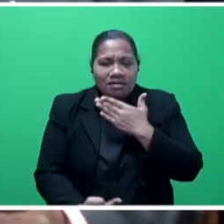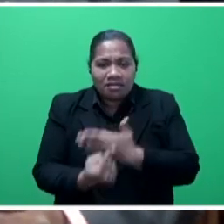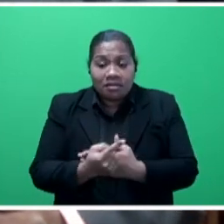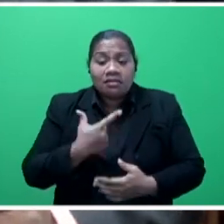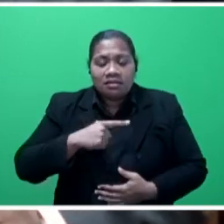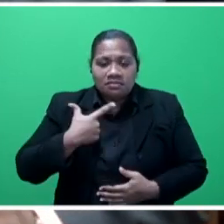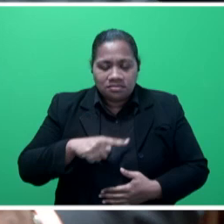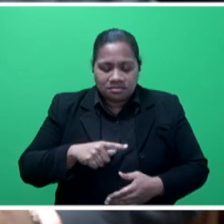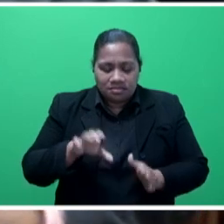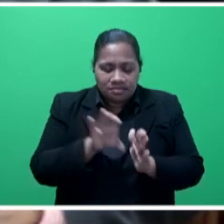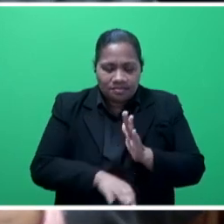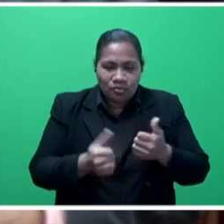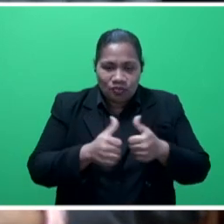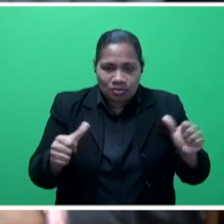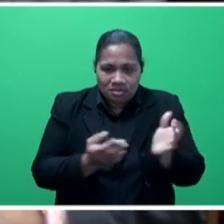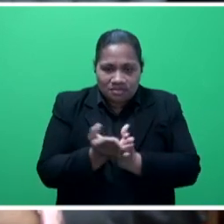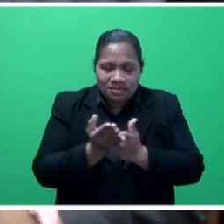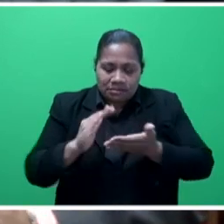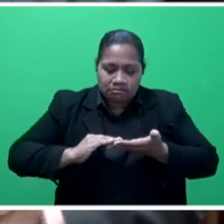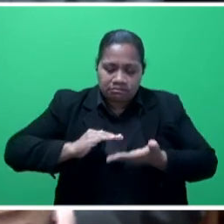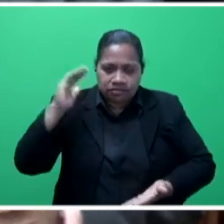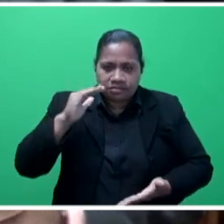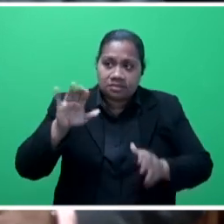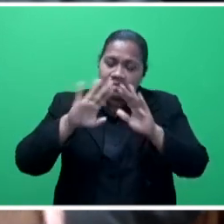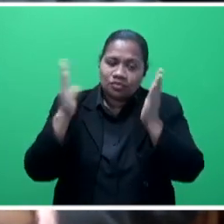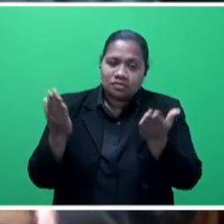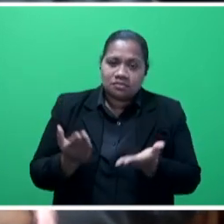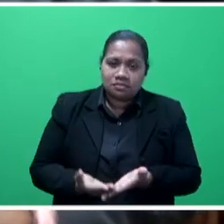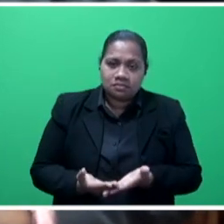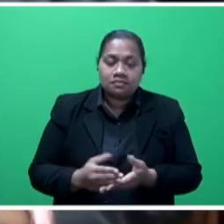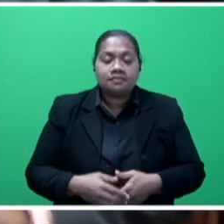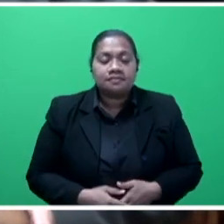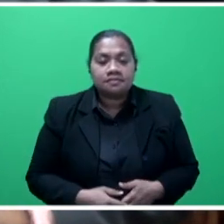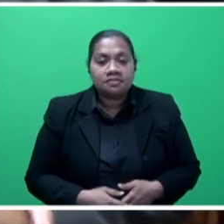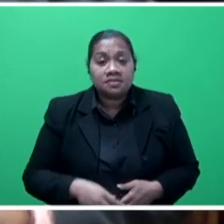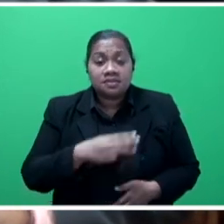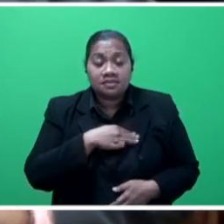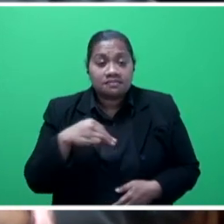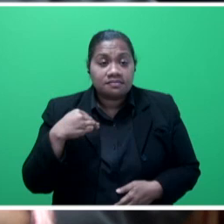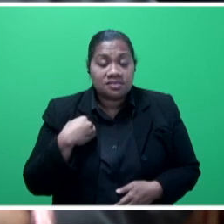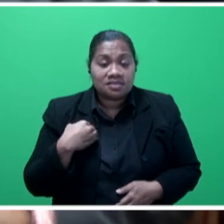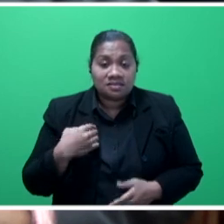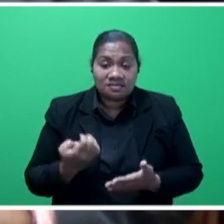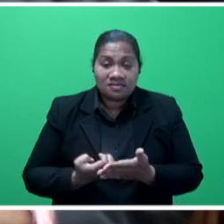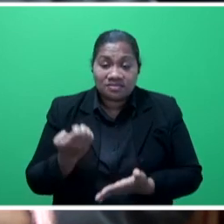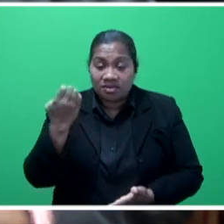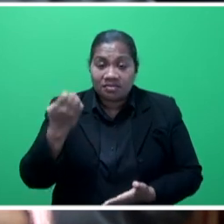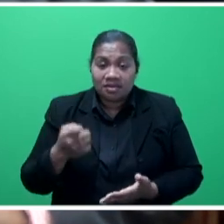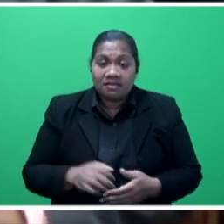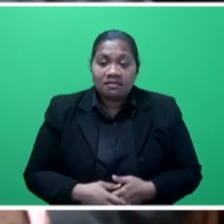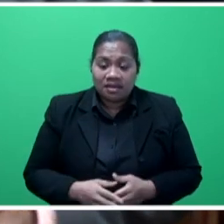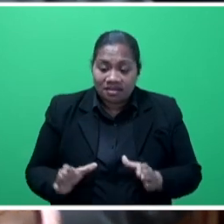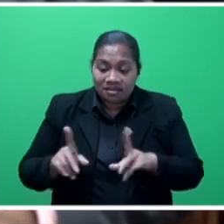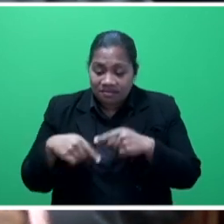goods and services worldwide. The Minister for Economy, the Permanent Secretary and his team must be commended for